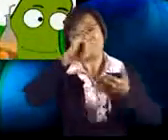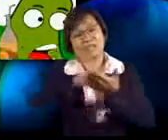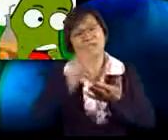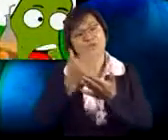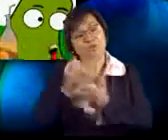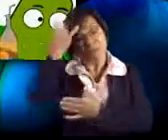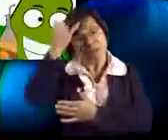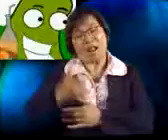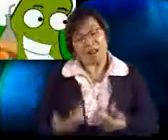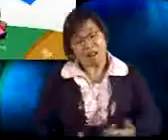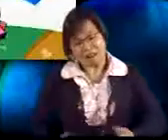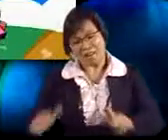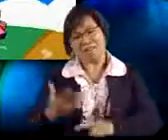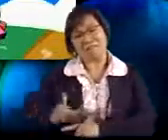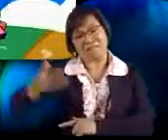That's a good idea. Let's go.